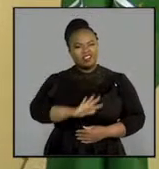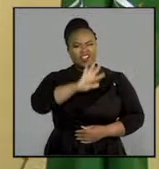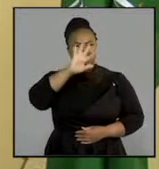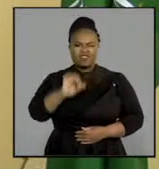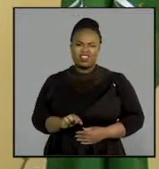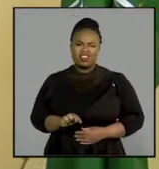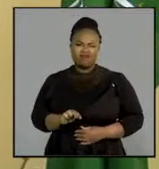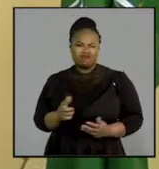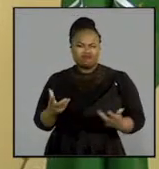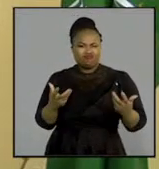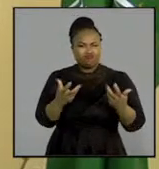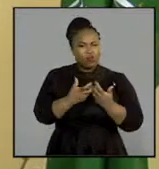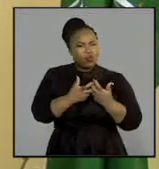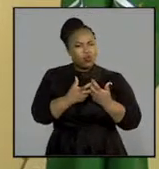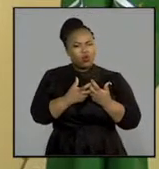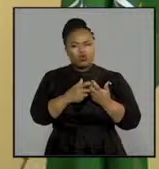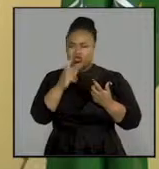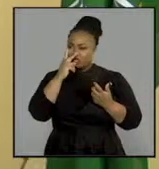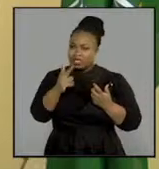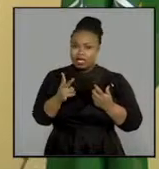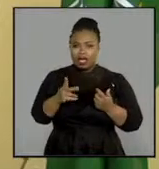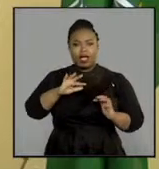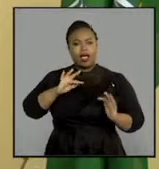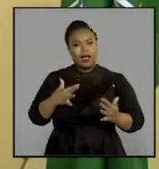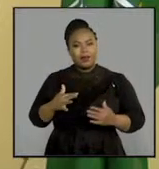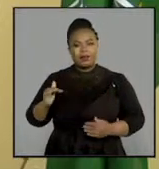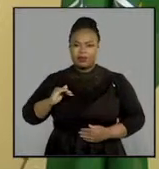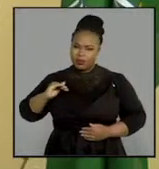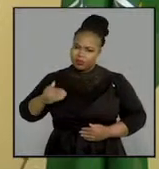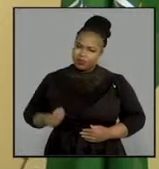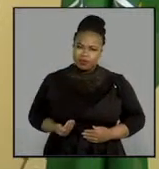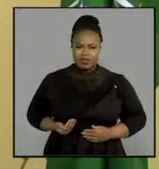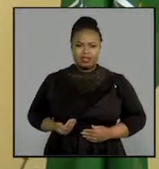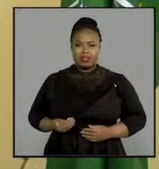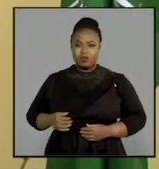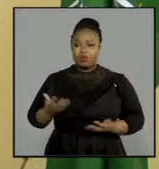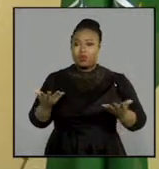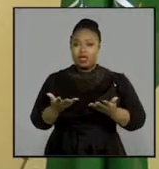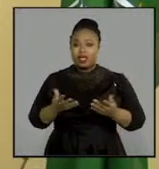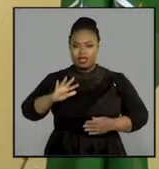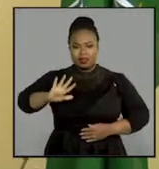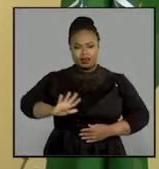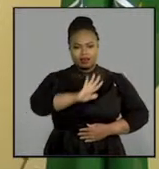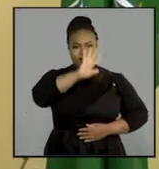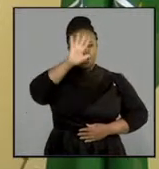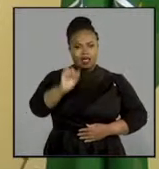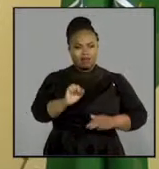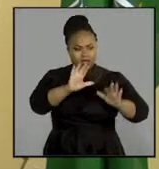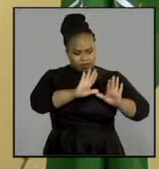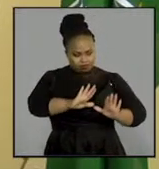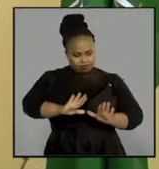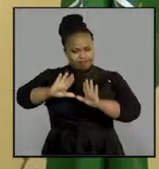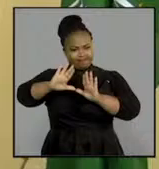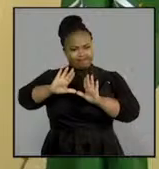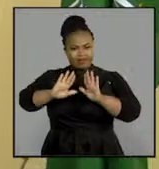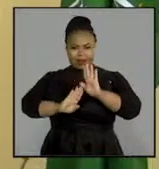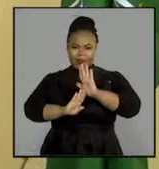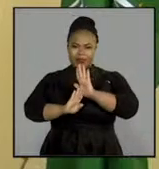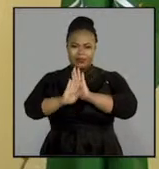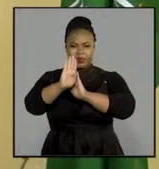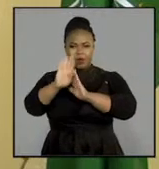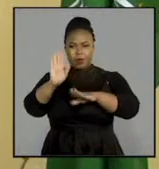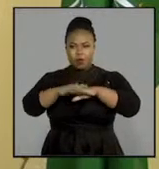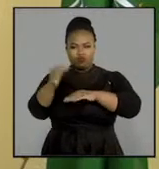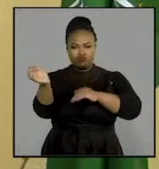country has been matched by our commitment to advancing the position of women on